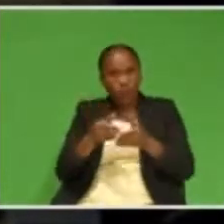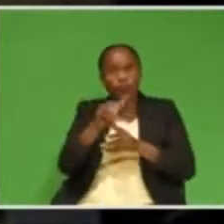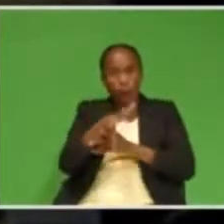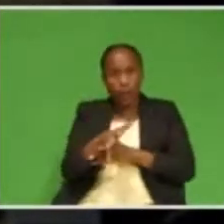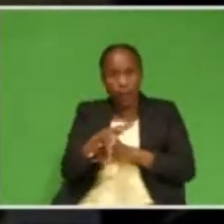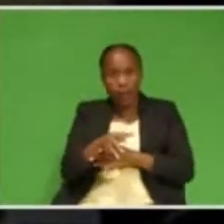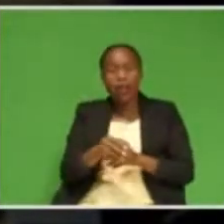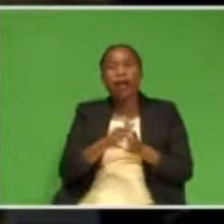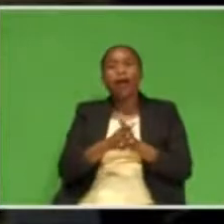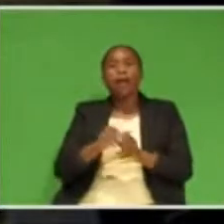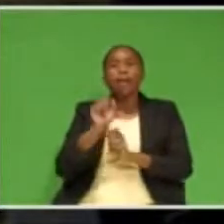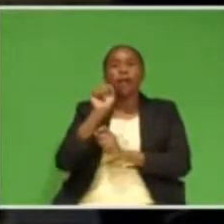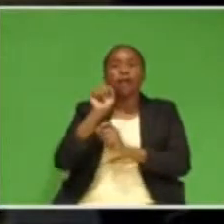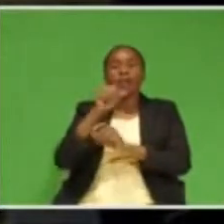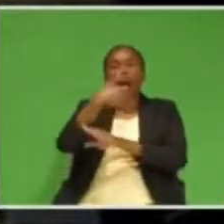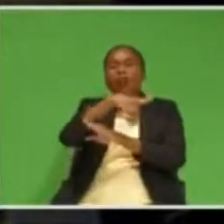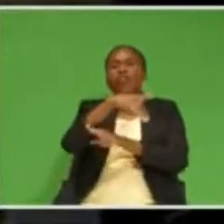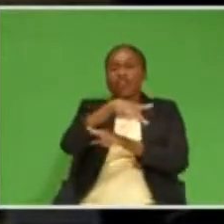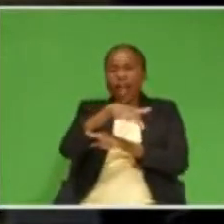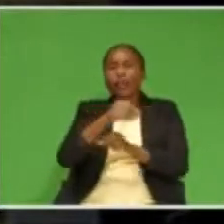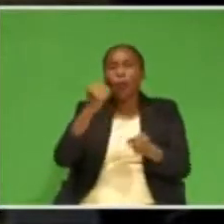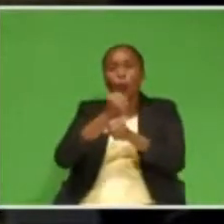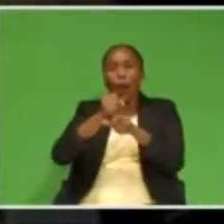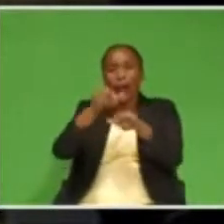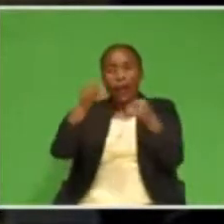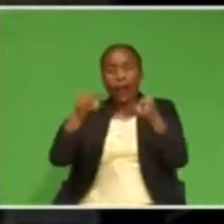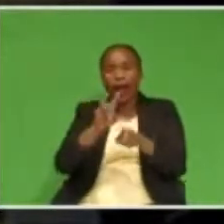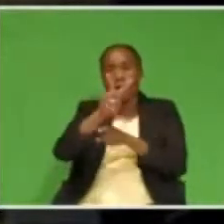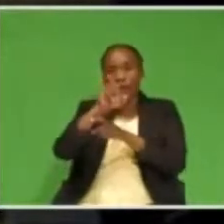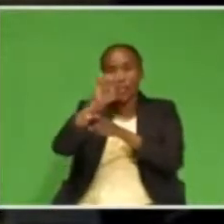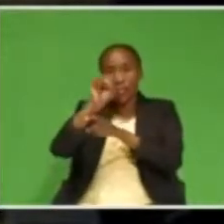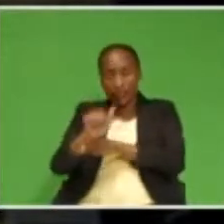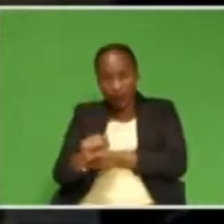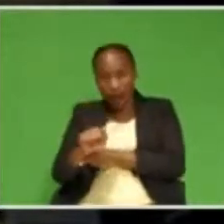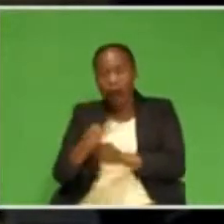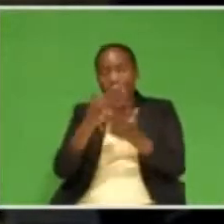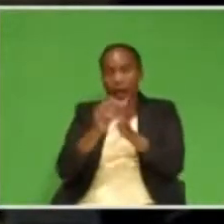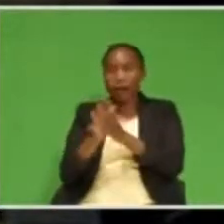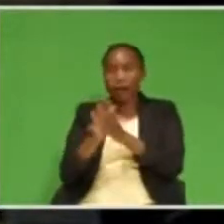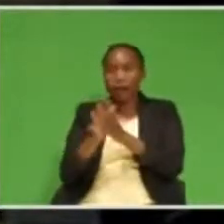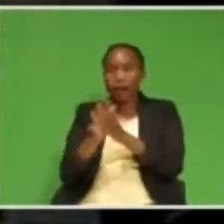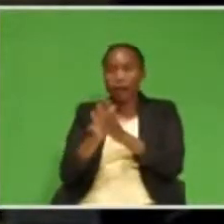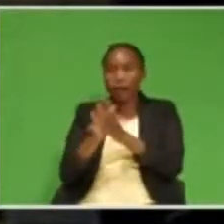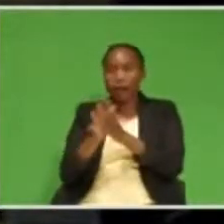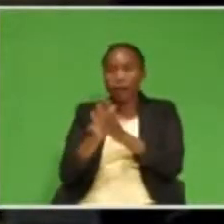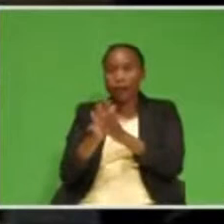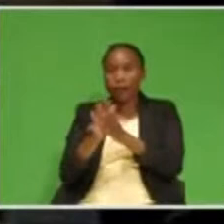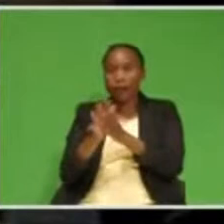worker visa and a special dispensation for high-growth startups.